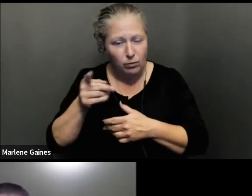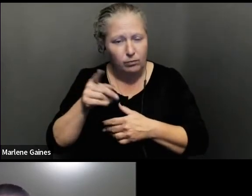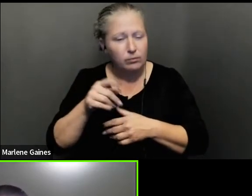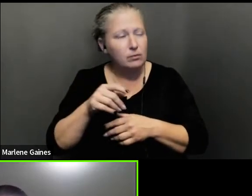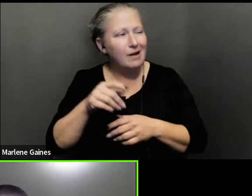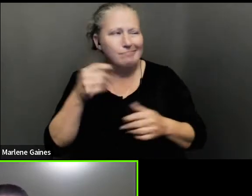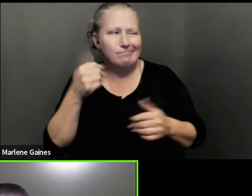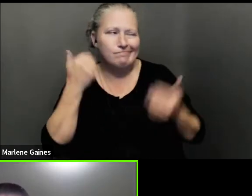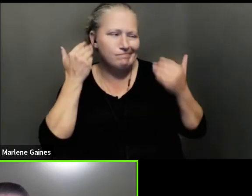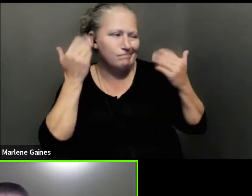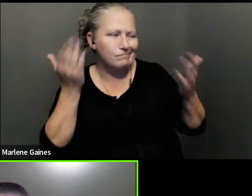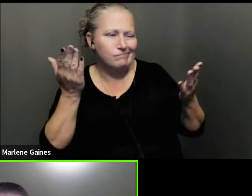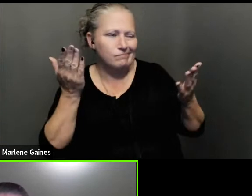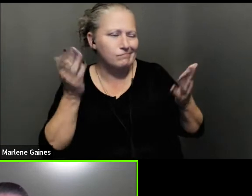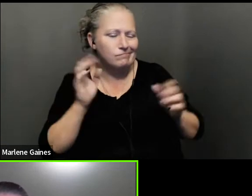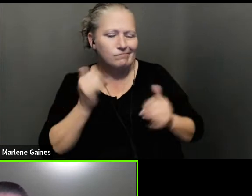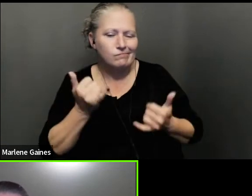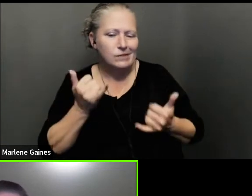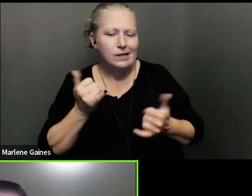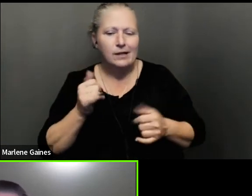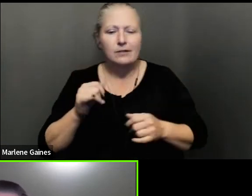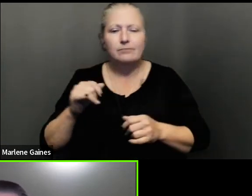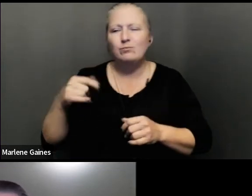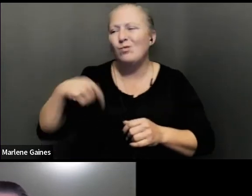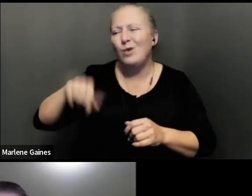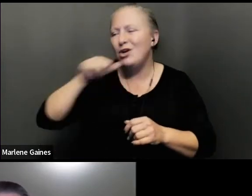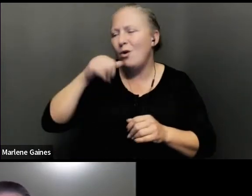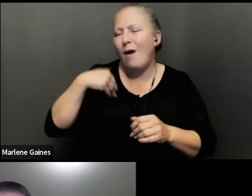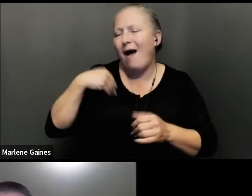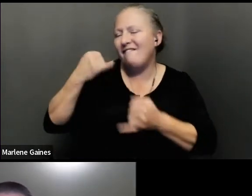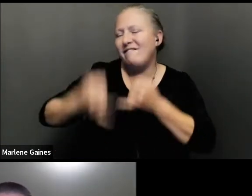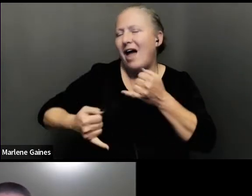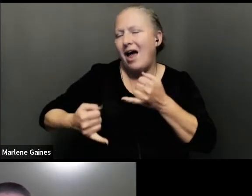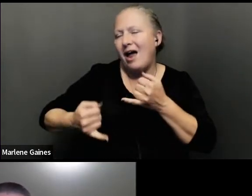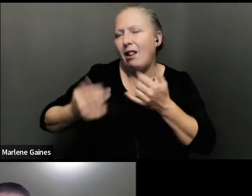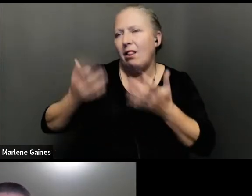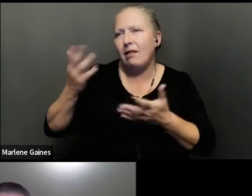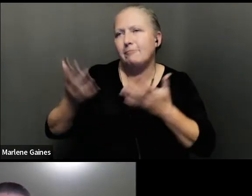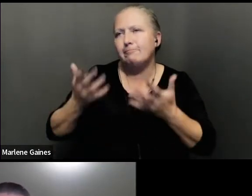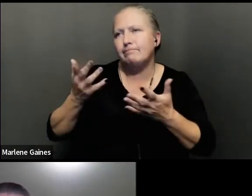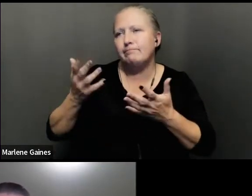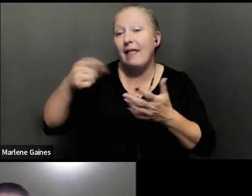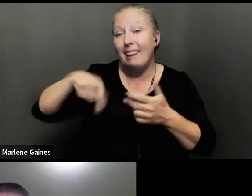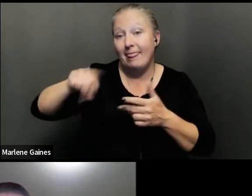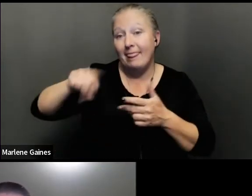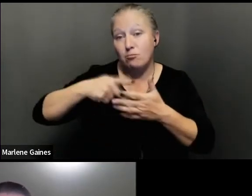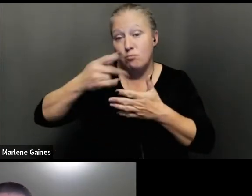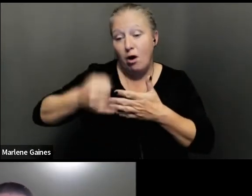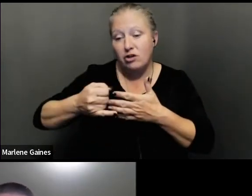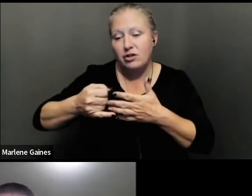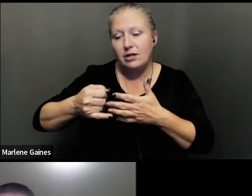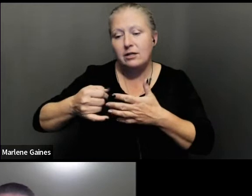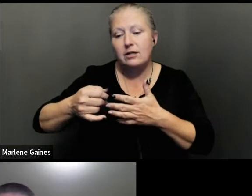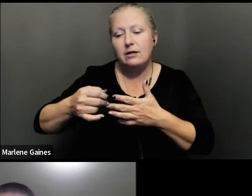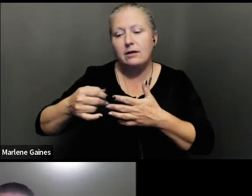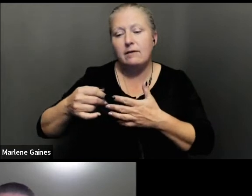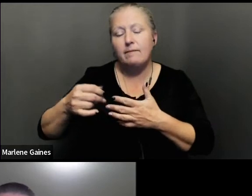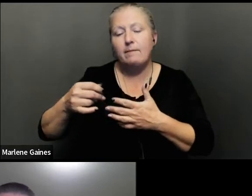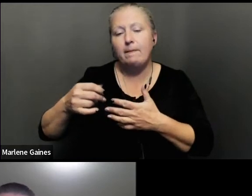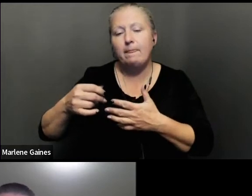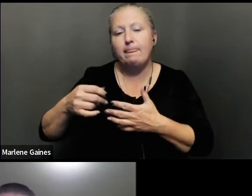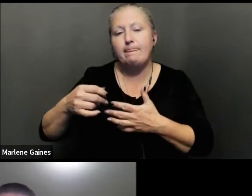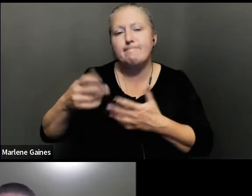I do not know at this time. we don't have final. So this project is